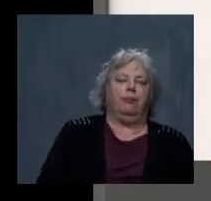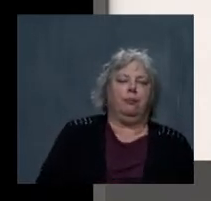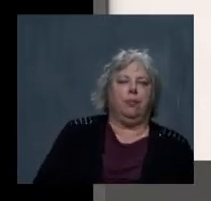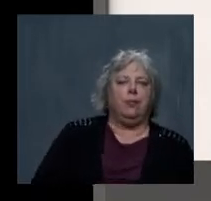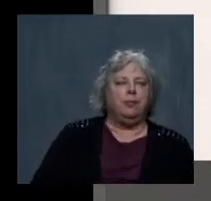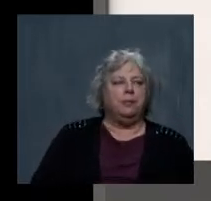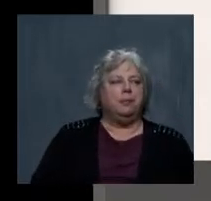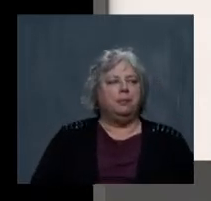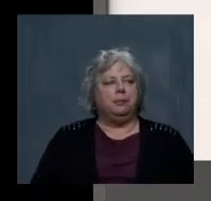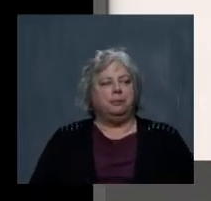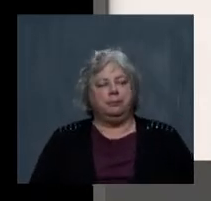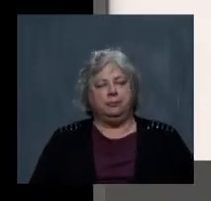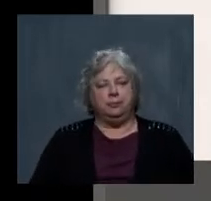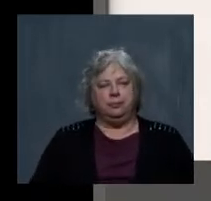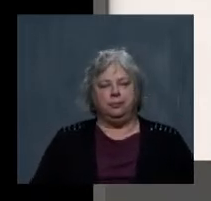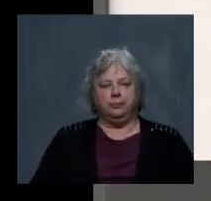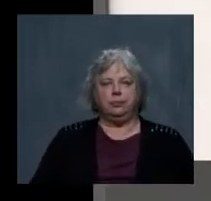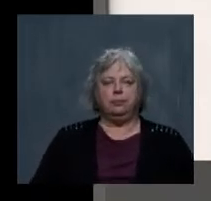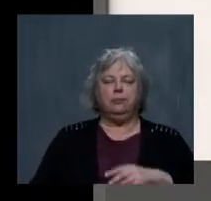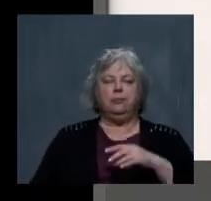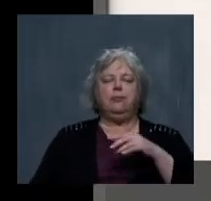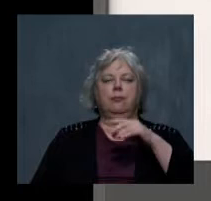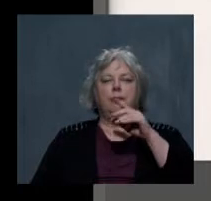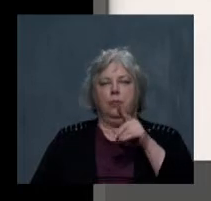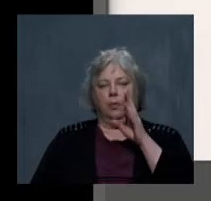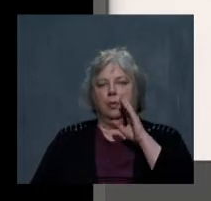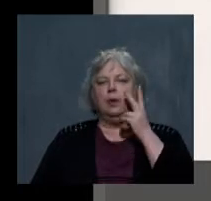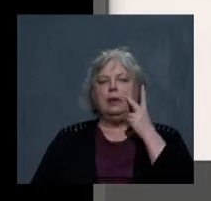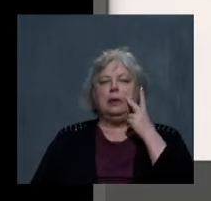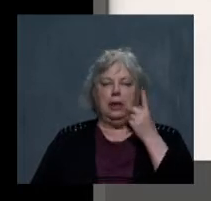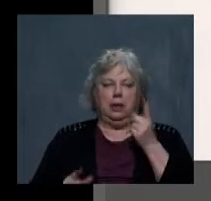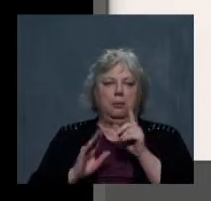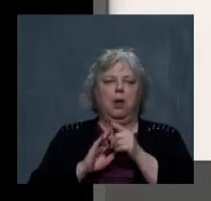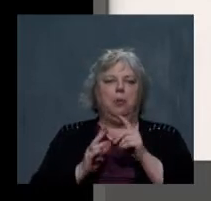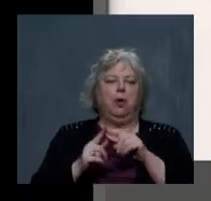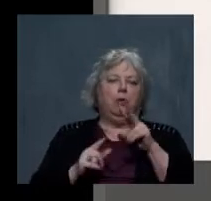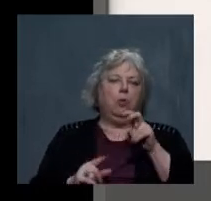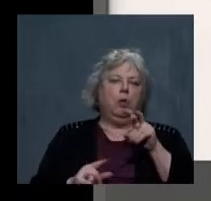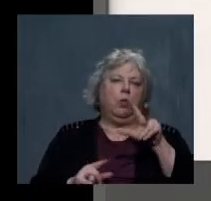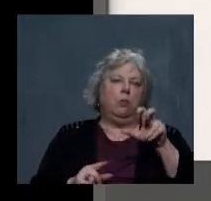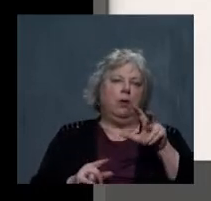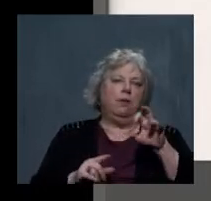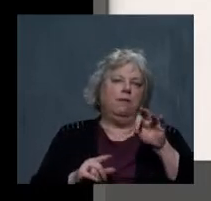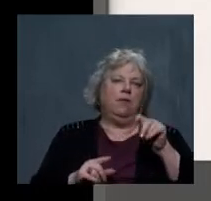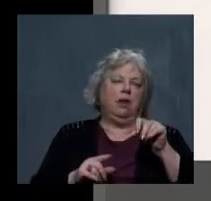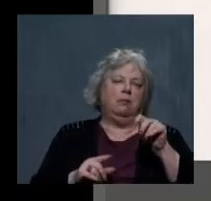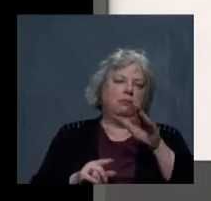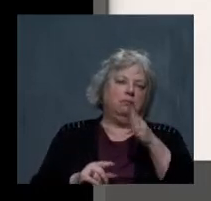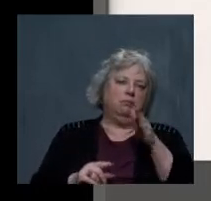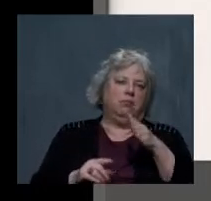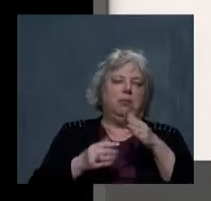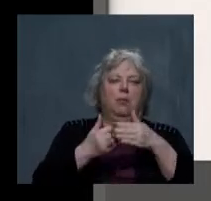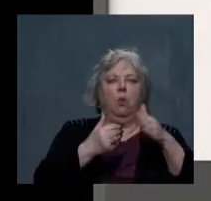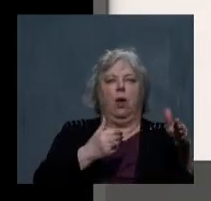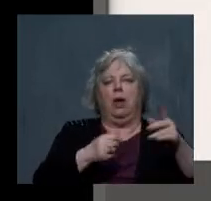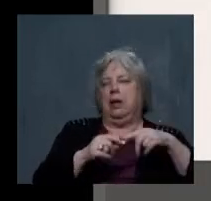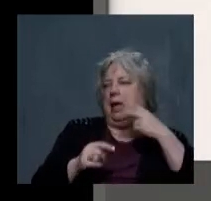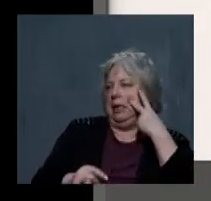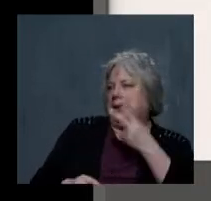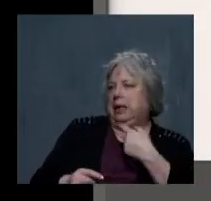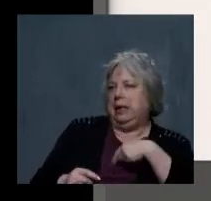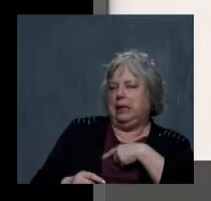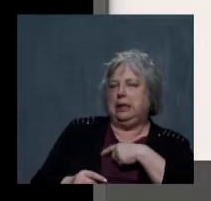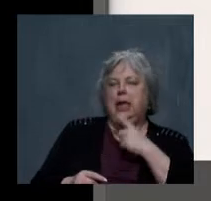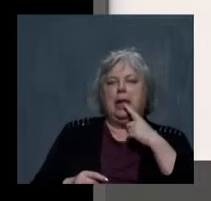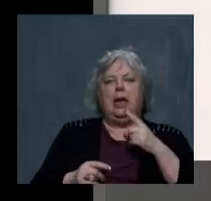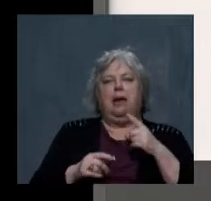when when Frank Riggins gets up, are 200 and 300 feet away. They can't see us. They have to get on